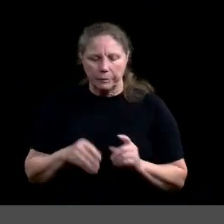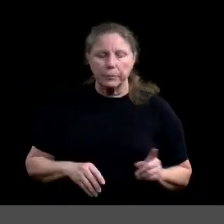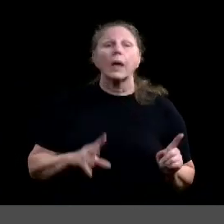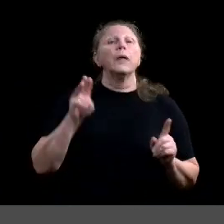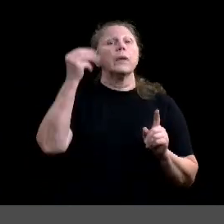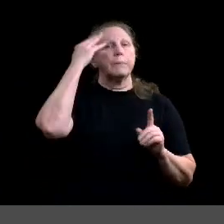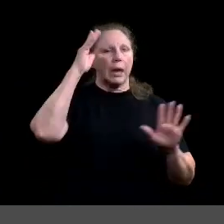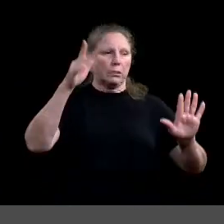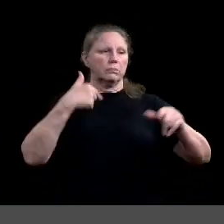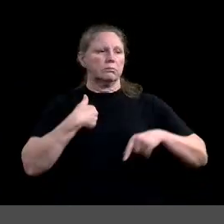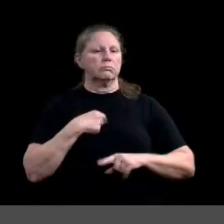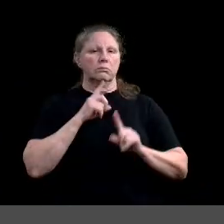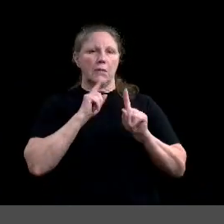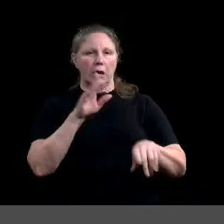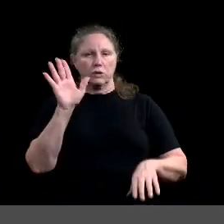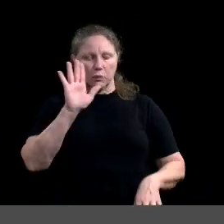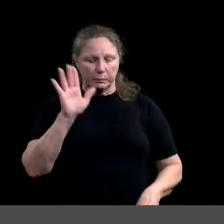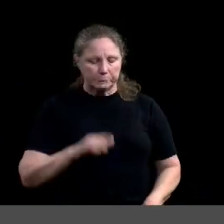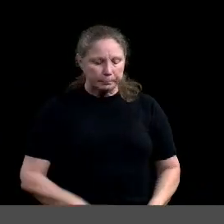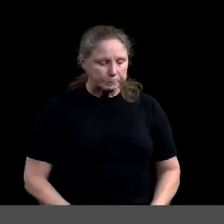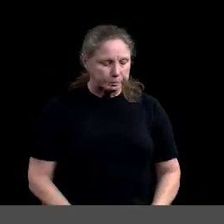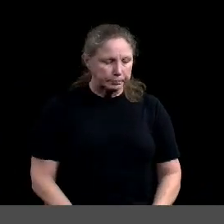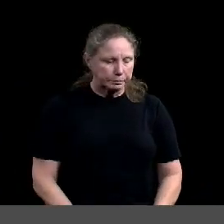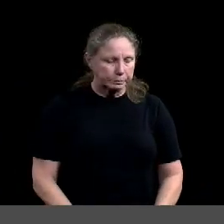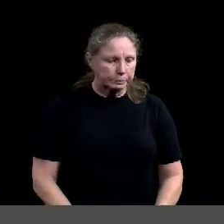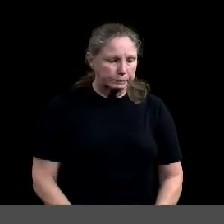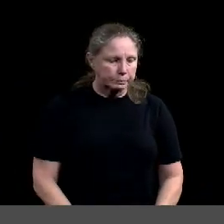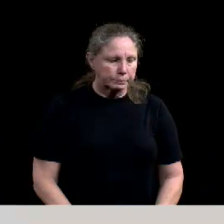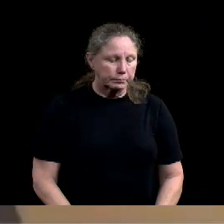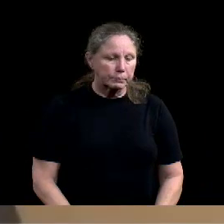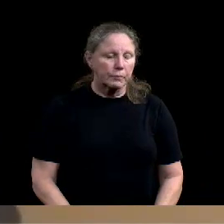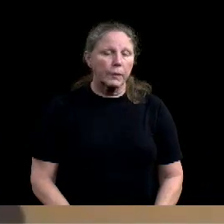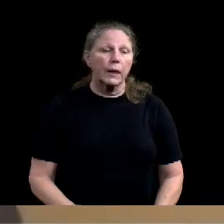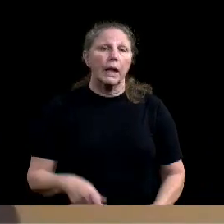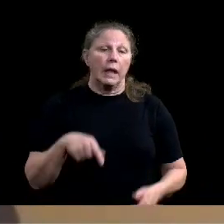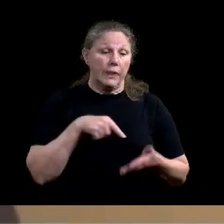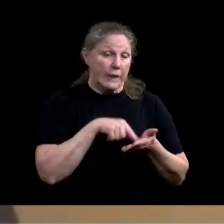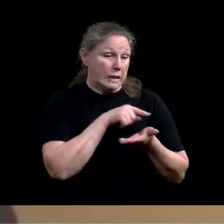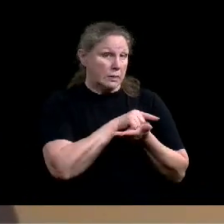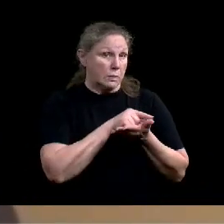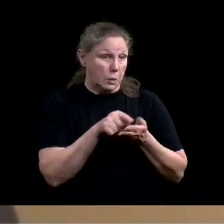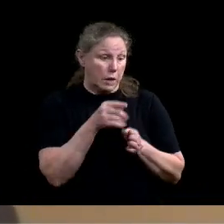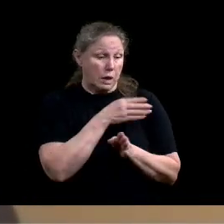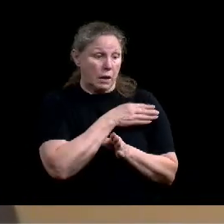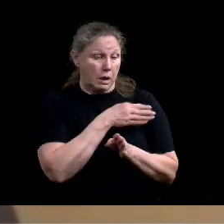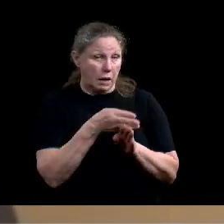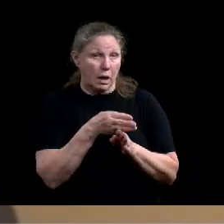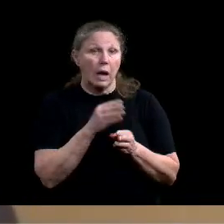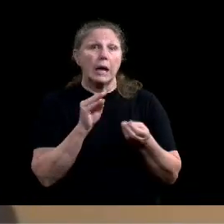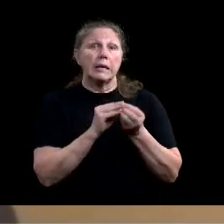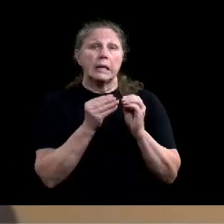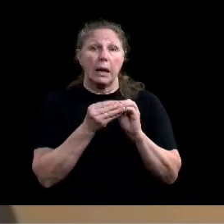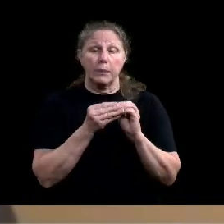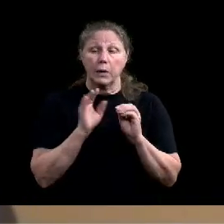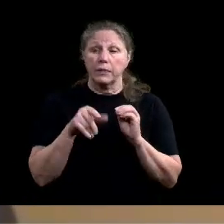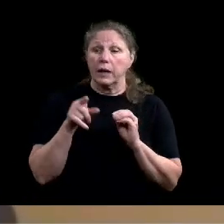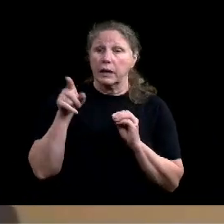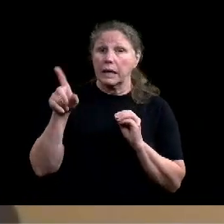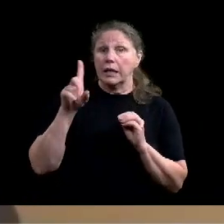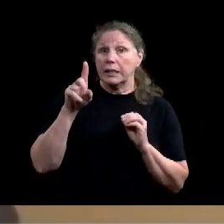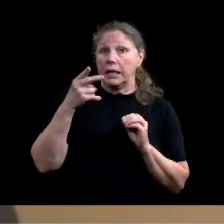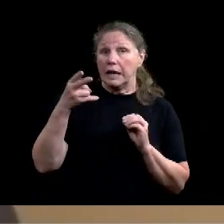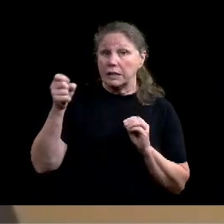We were up until this week taking the test numbers that DSHS was reporting and reporting them on our